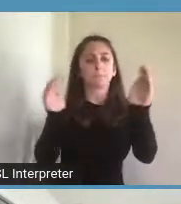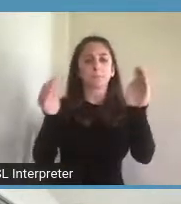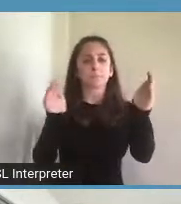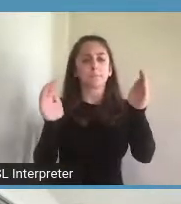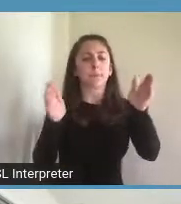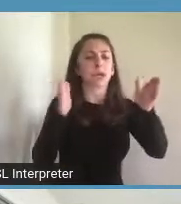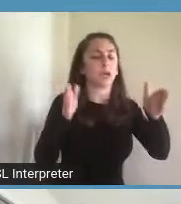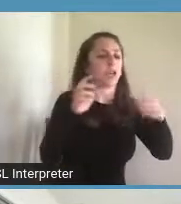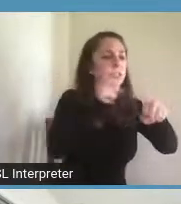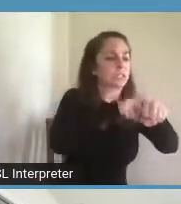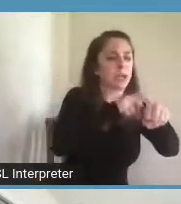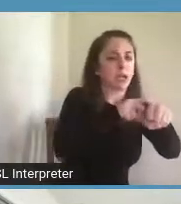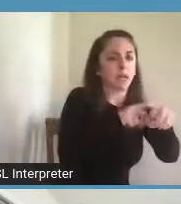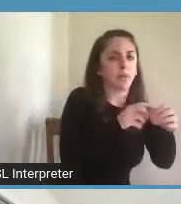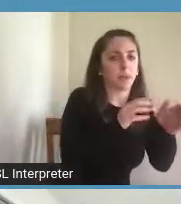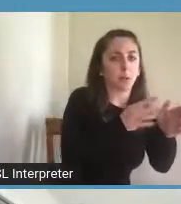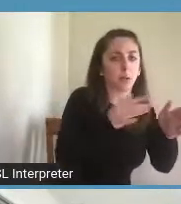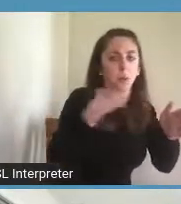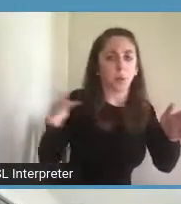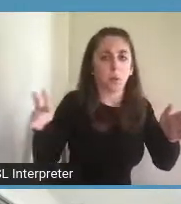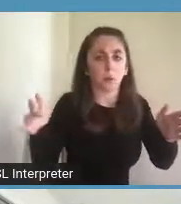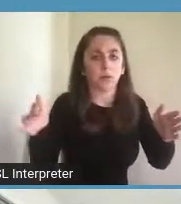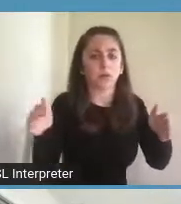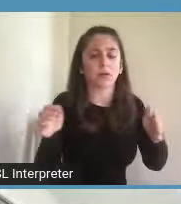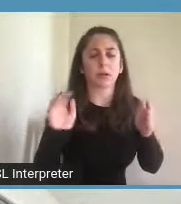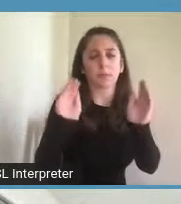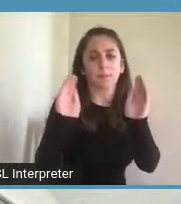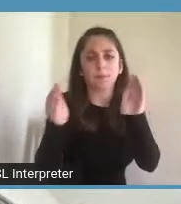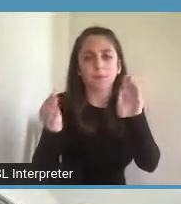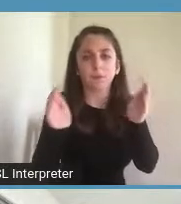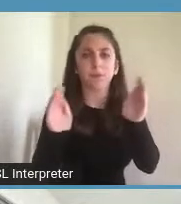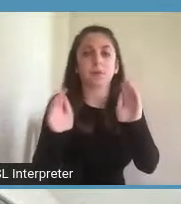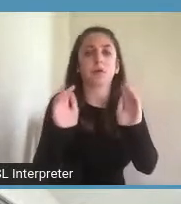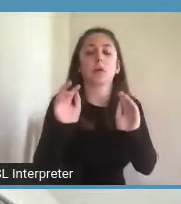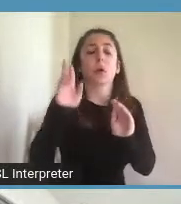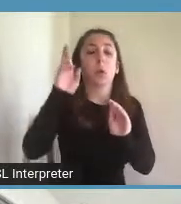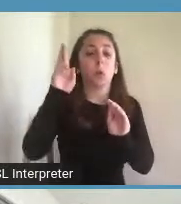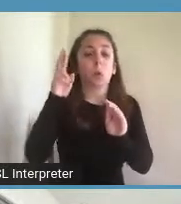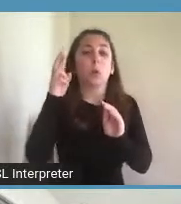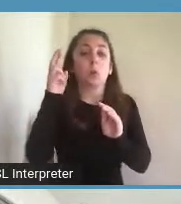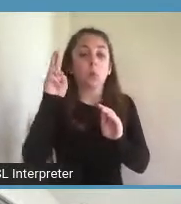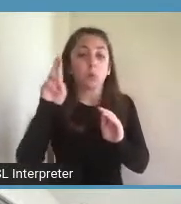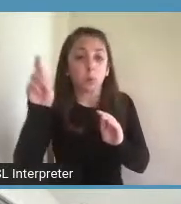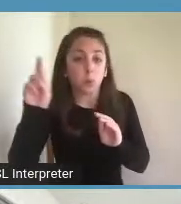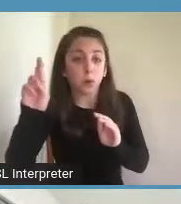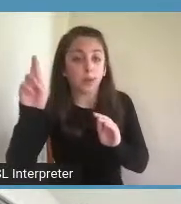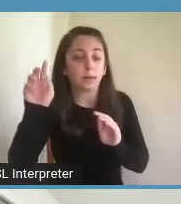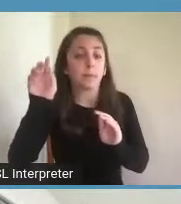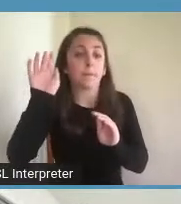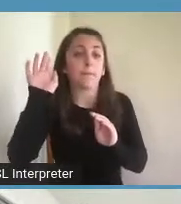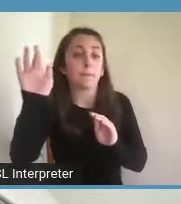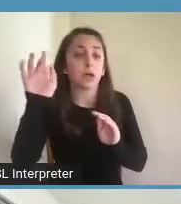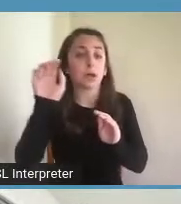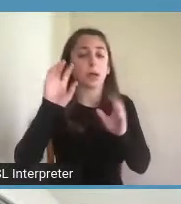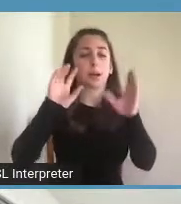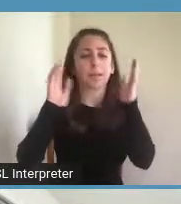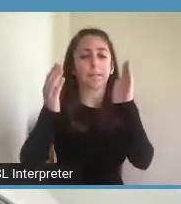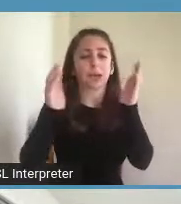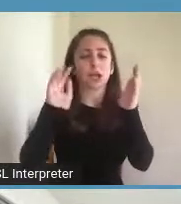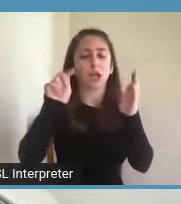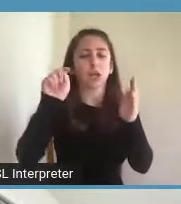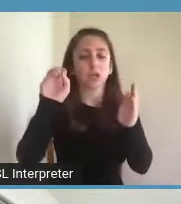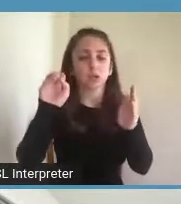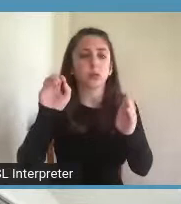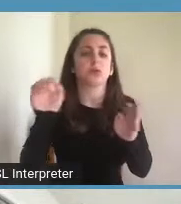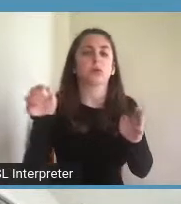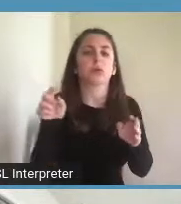Google Analytics. There's a compare to kind of drop down in the upper right. So I selected compare to previous year, and I wanted to